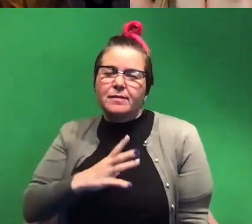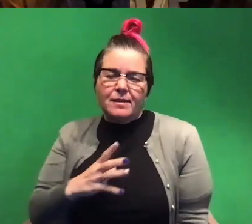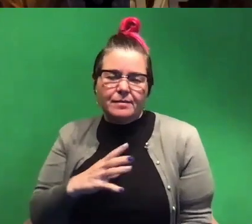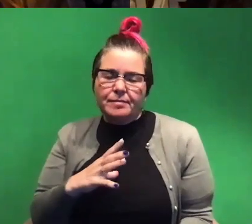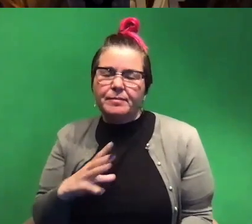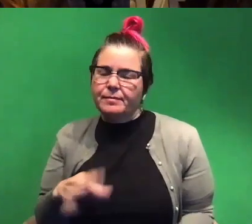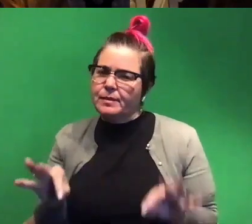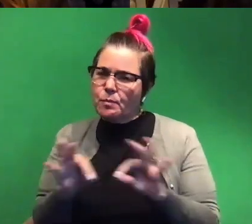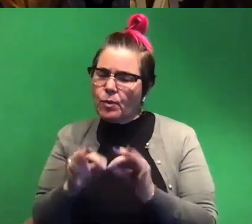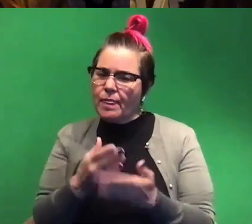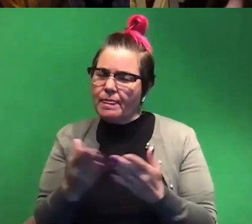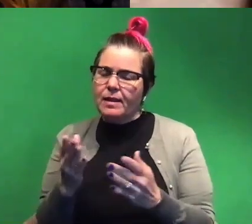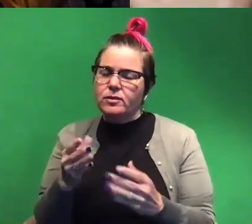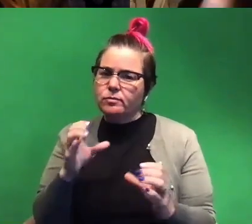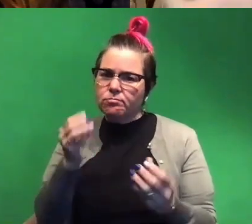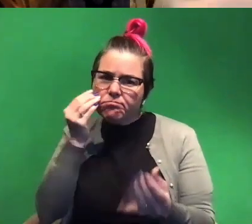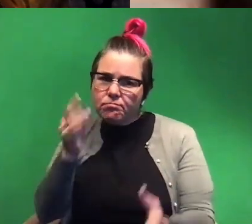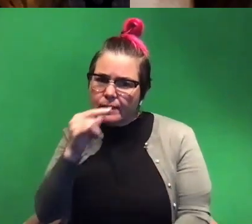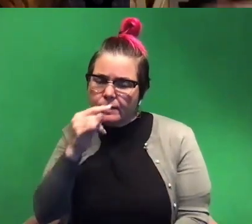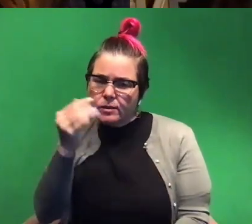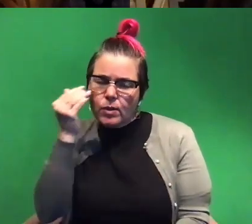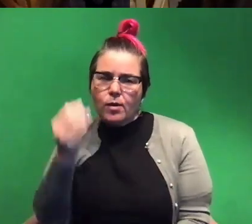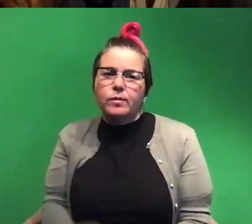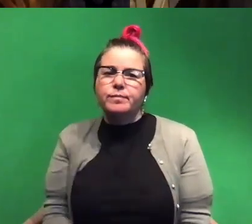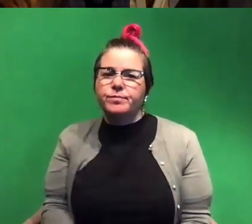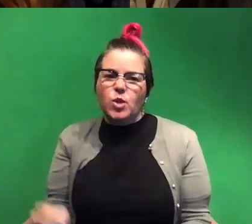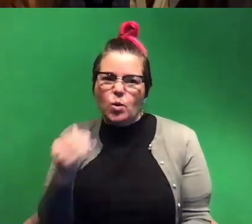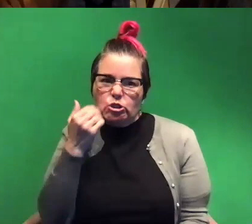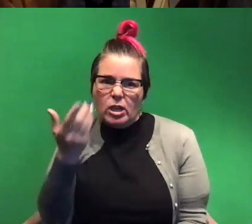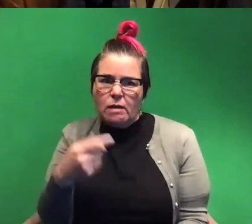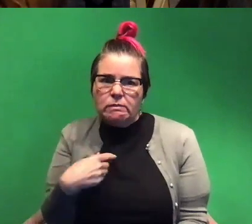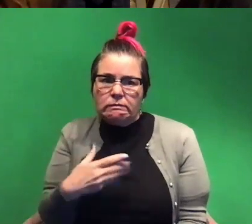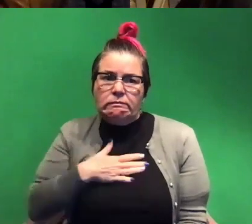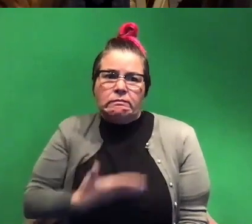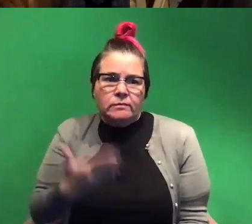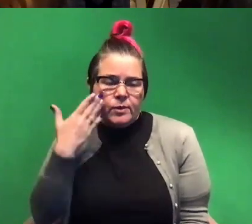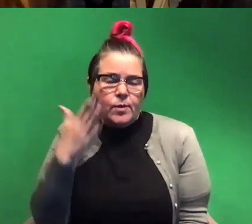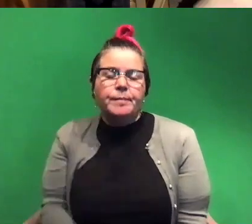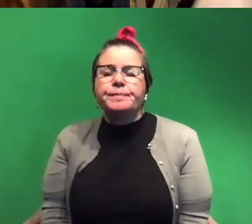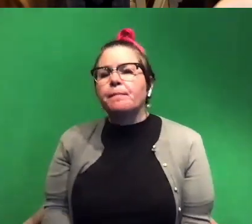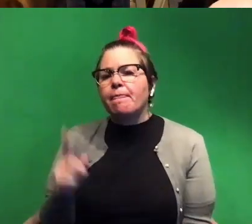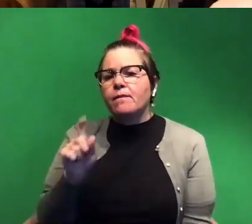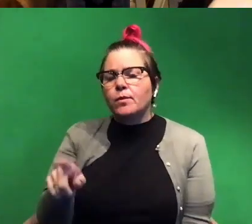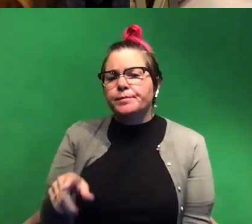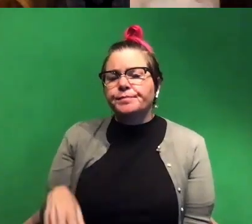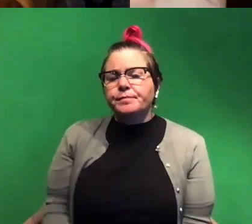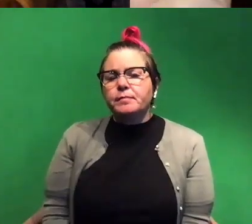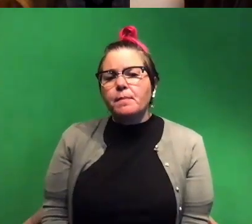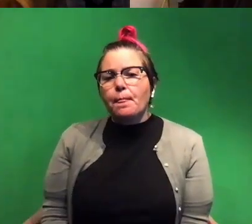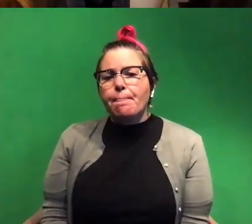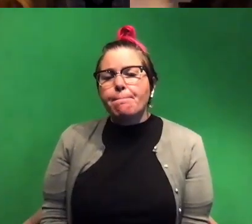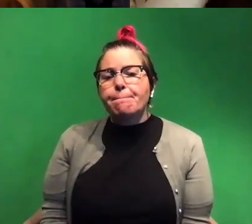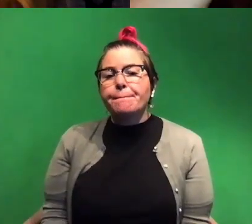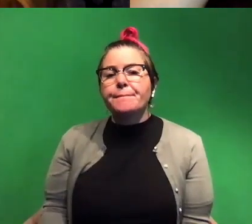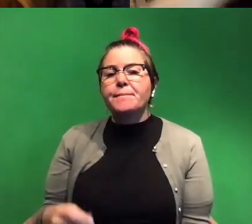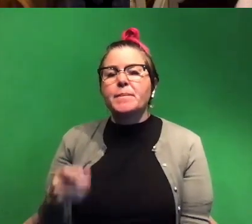very important thing to communicate. So that's no shame in saying I don't know. So here's a question. How long would it take us to